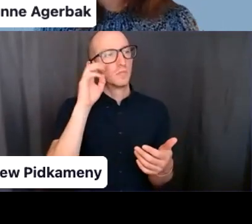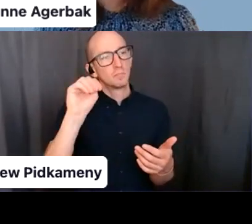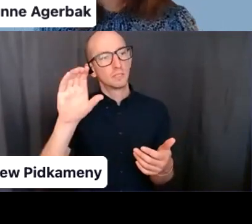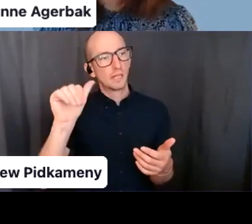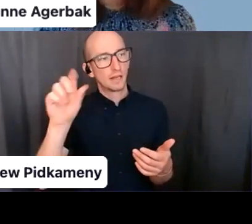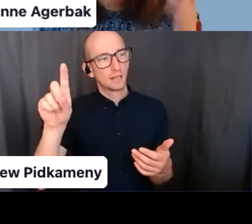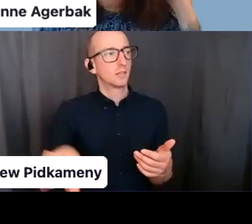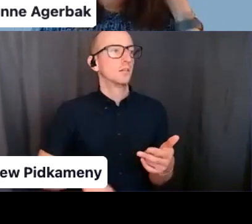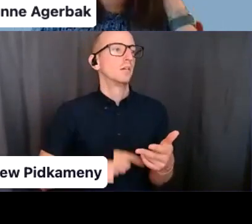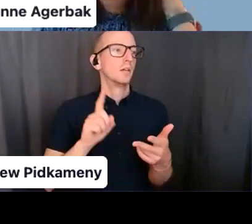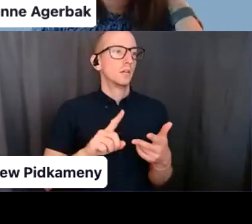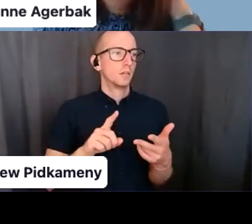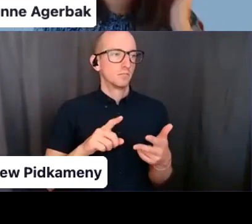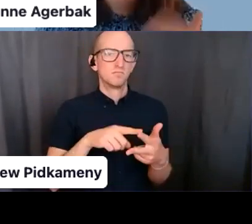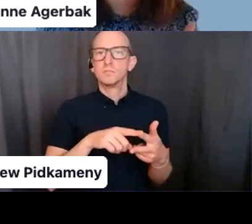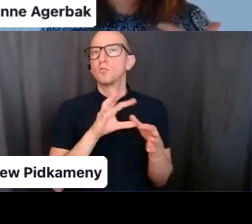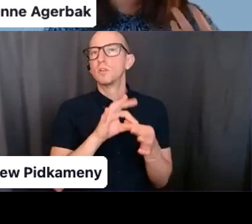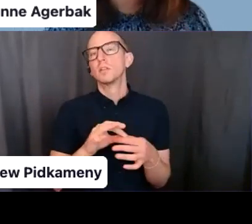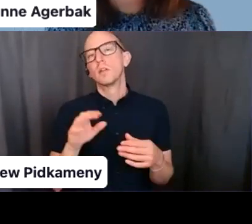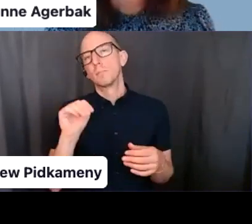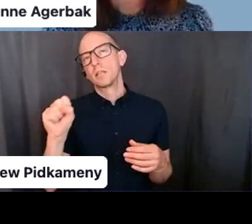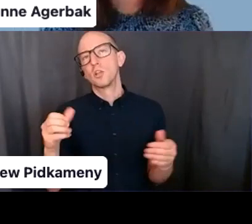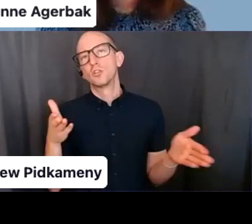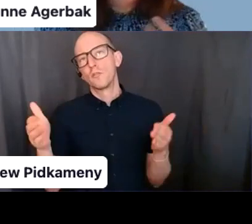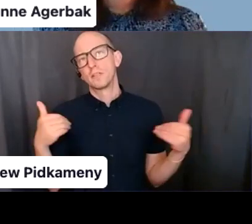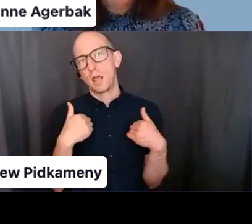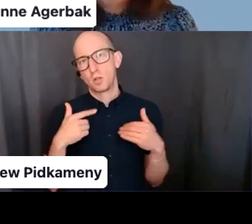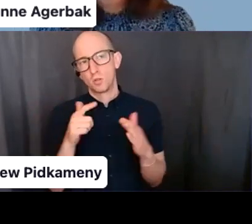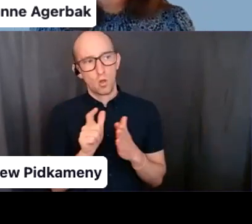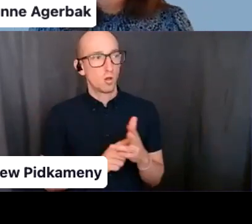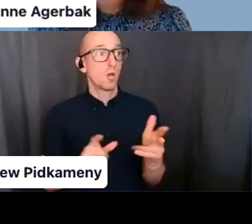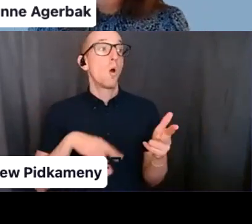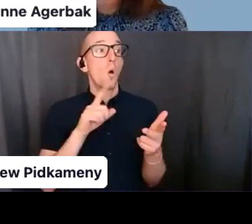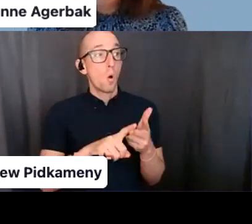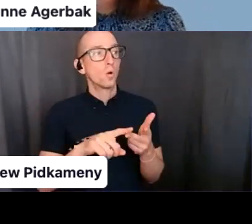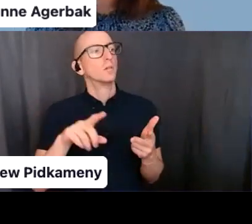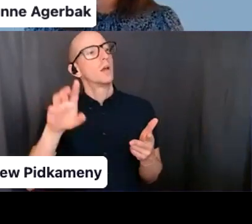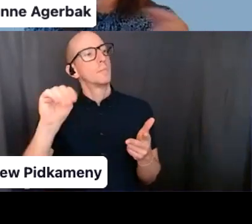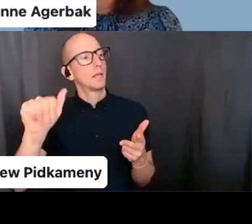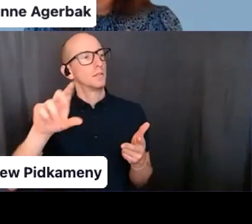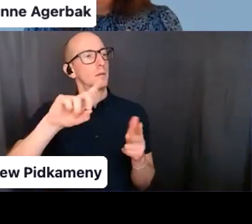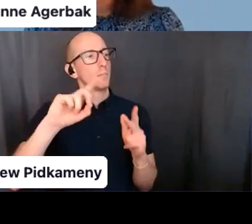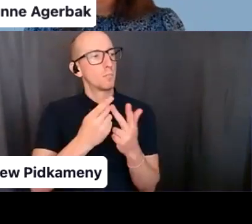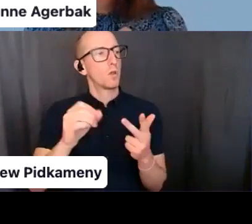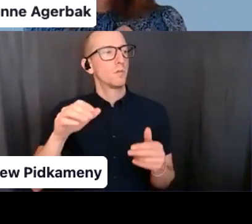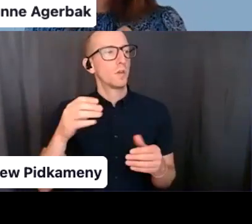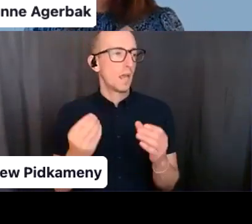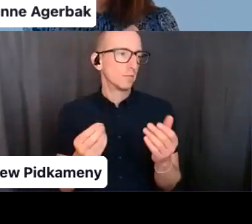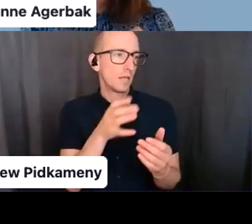Animal Law, or the Department of Agricultural Resources if it's about a service animal in training, which we'll talk about in a